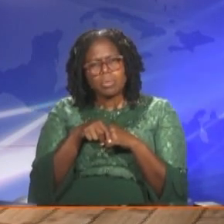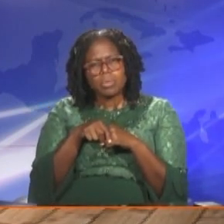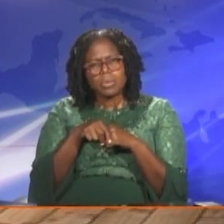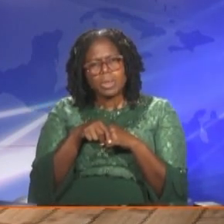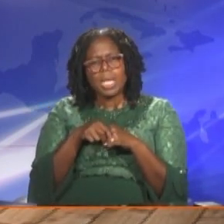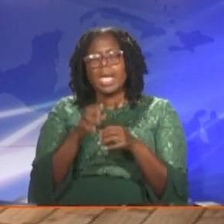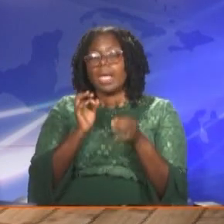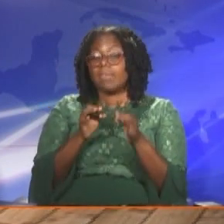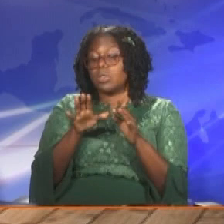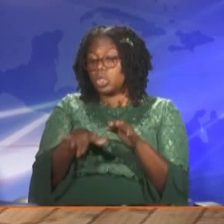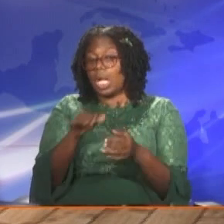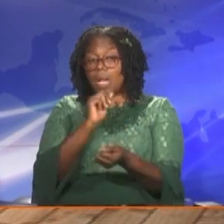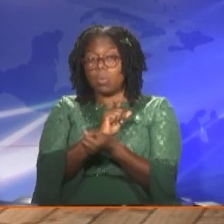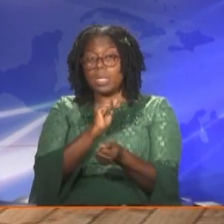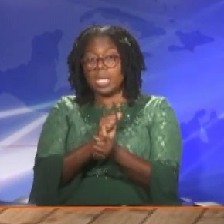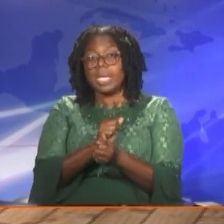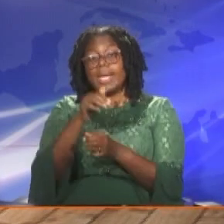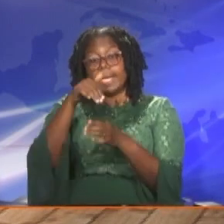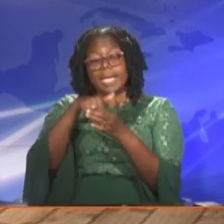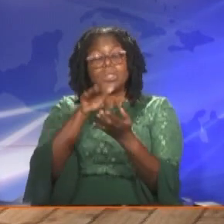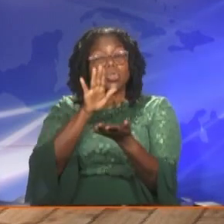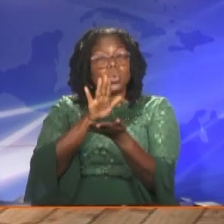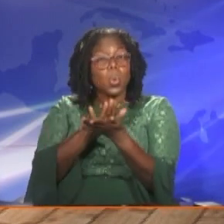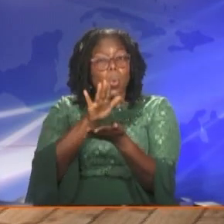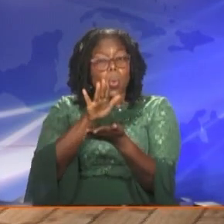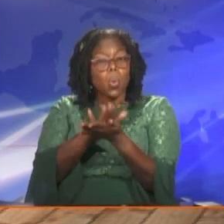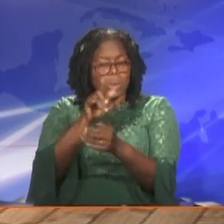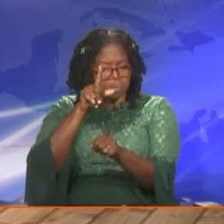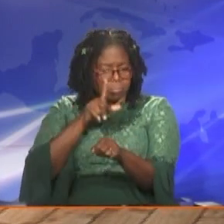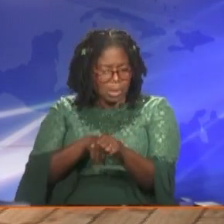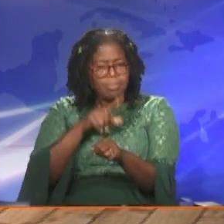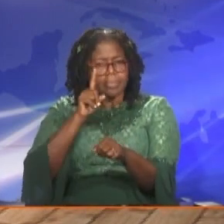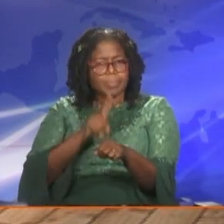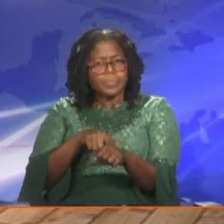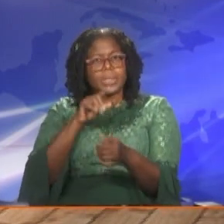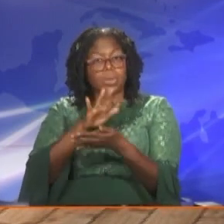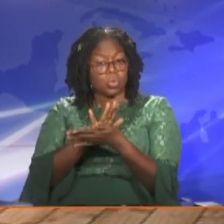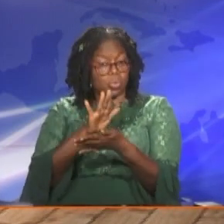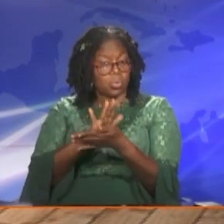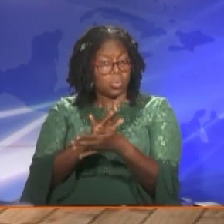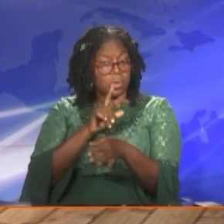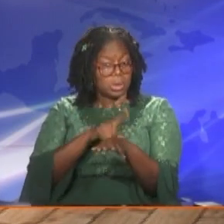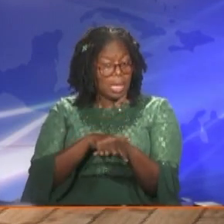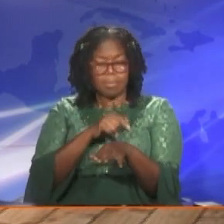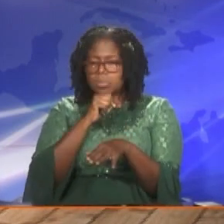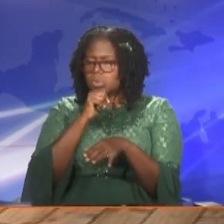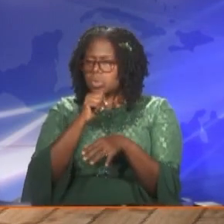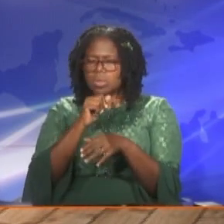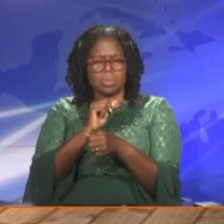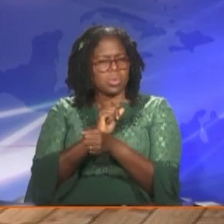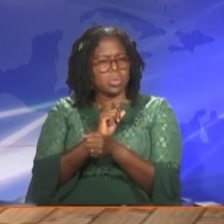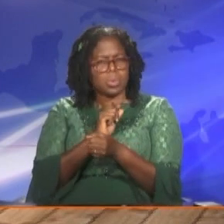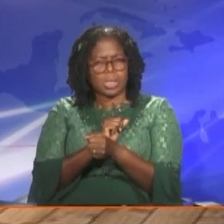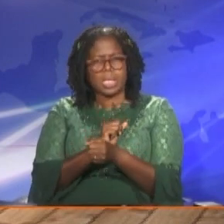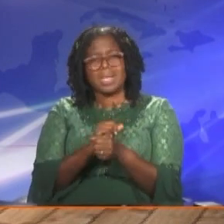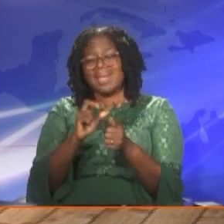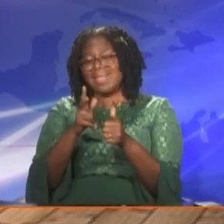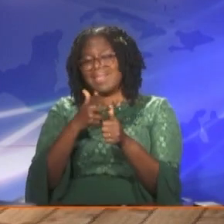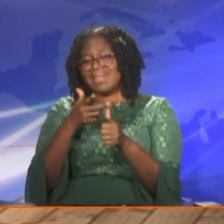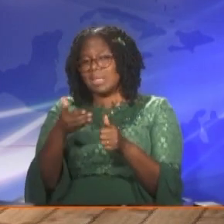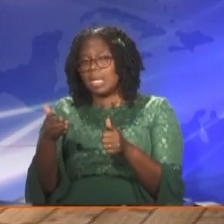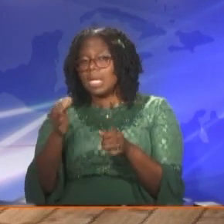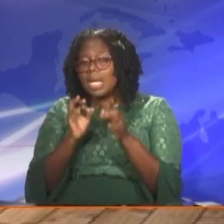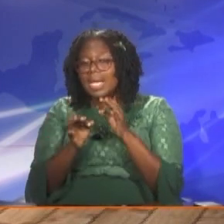during school hours? So that's the second indicator. And the third indicator is that child engaged in hazardous work or work that